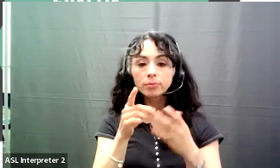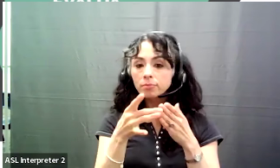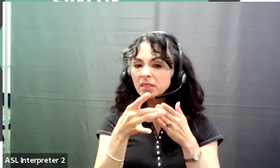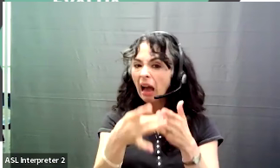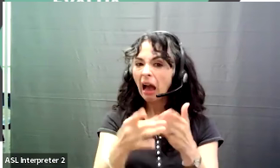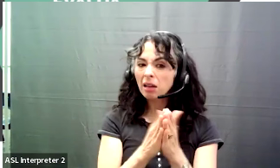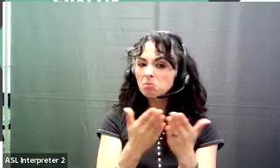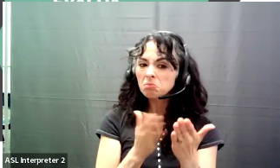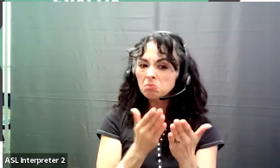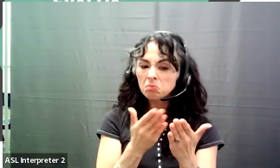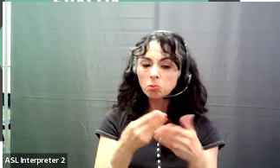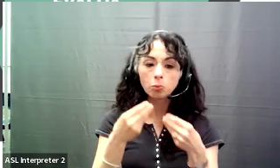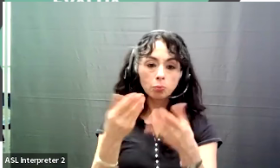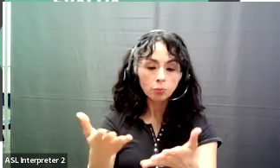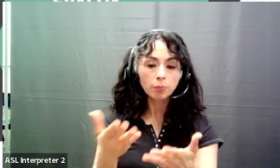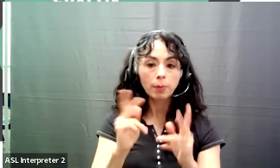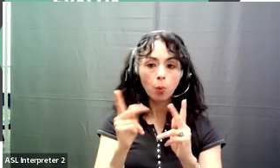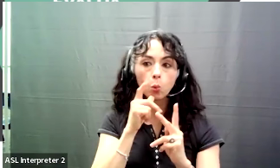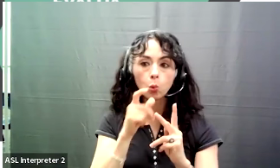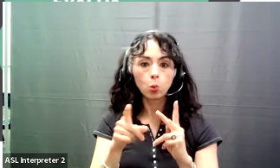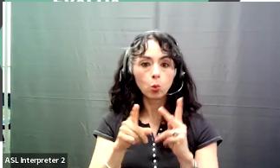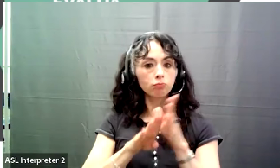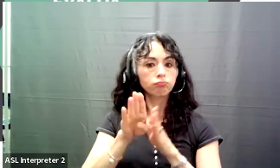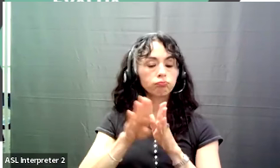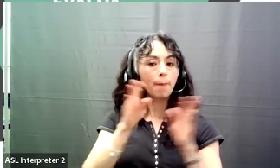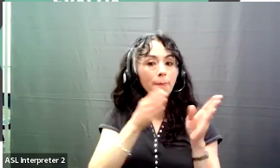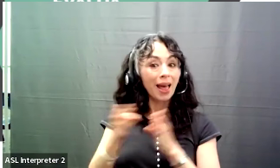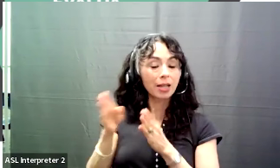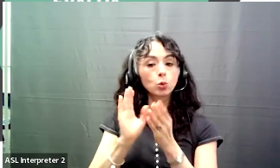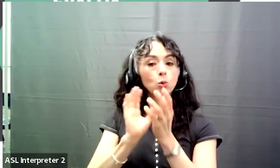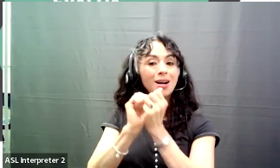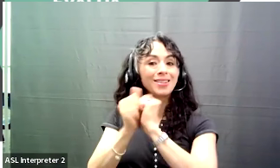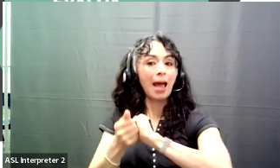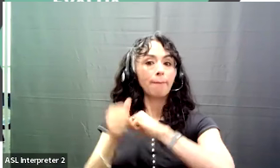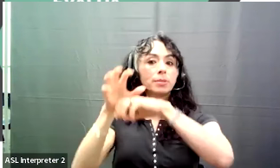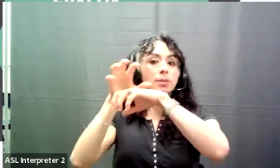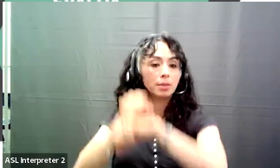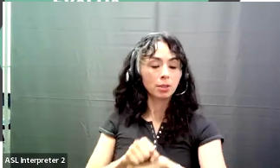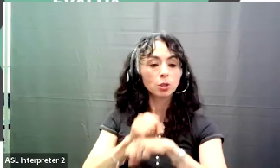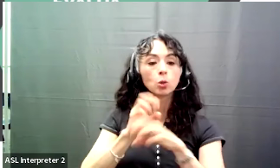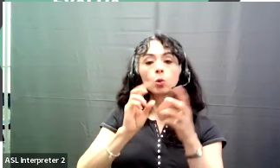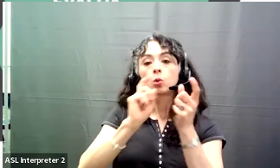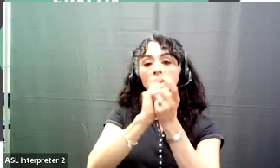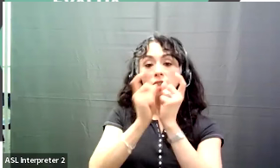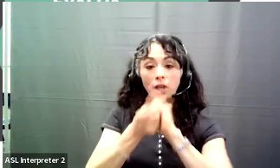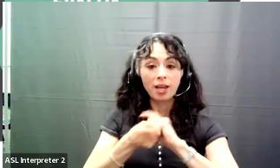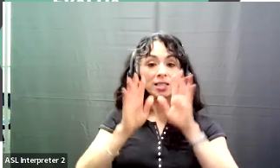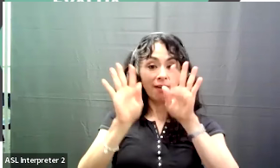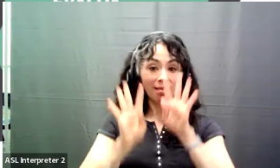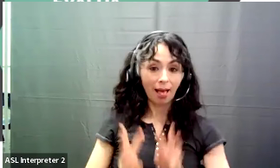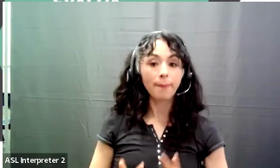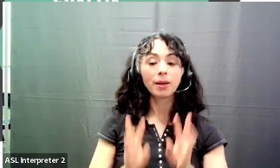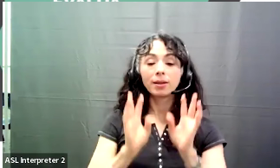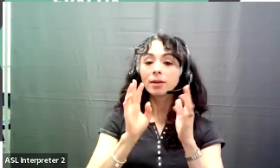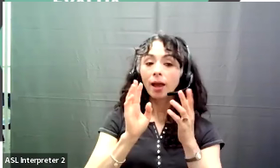soil managers to develop plans to adapt to climate change and changing climate.